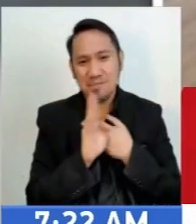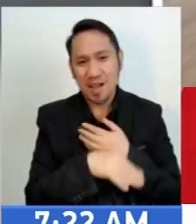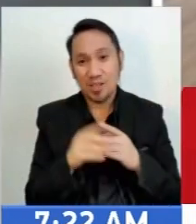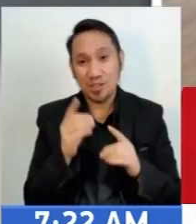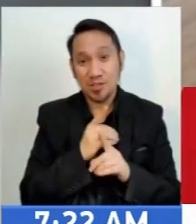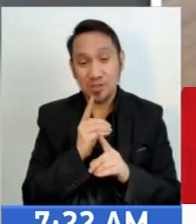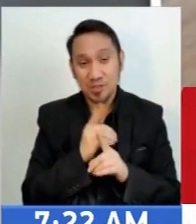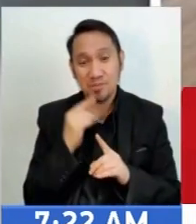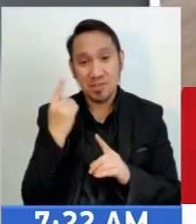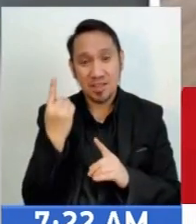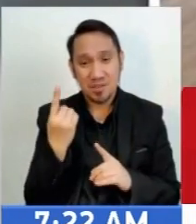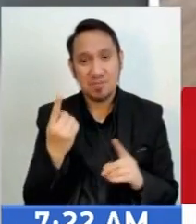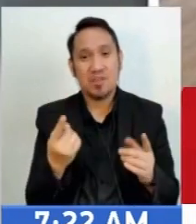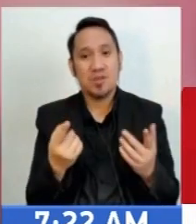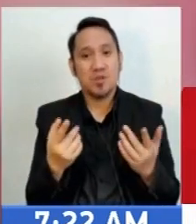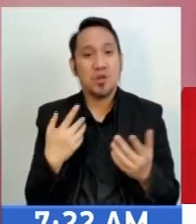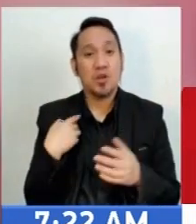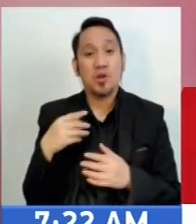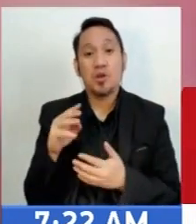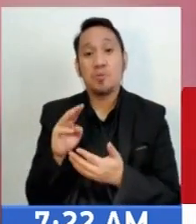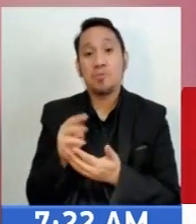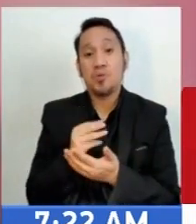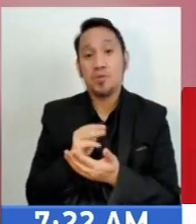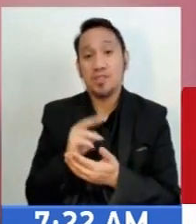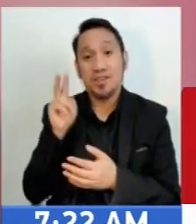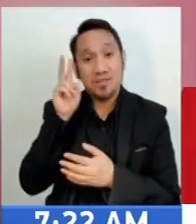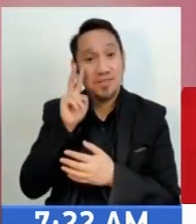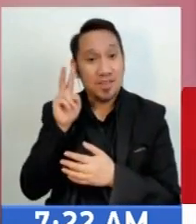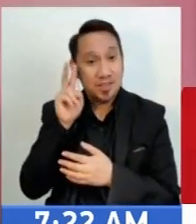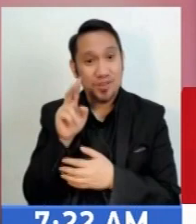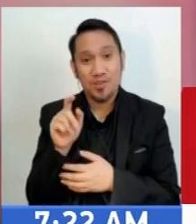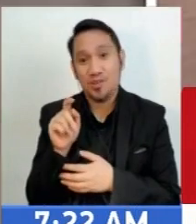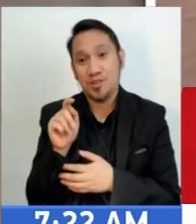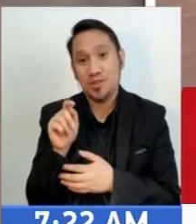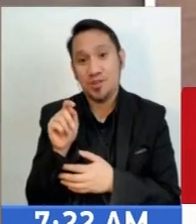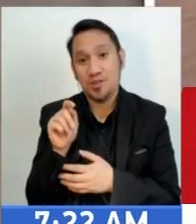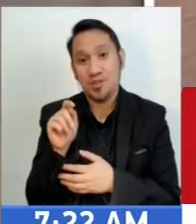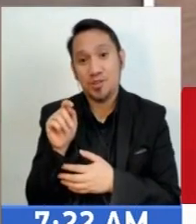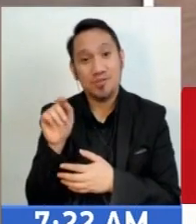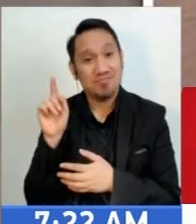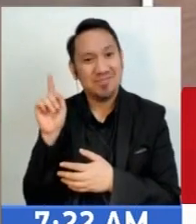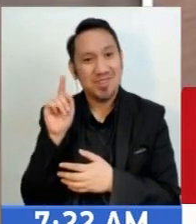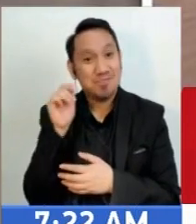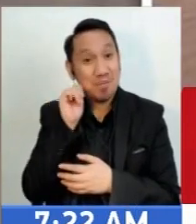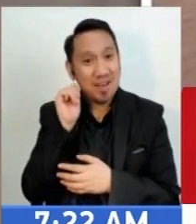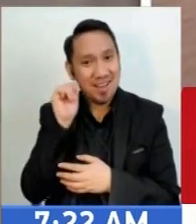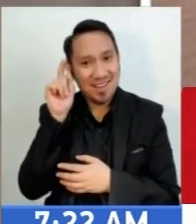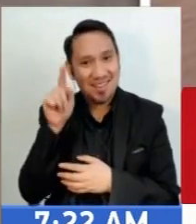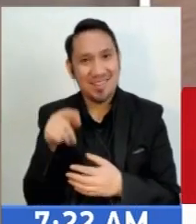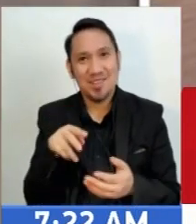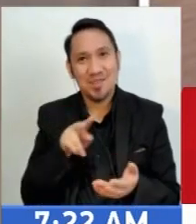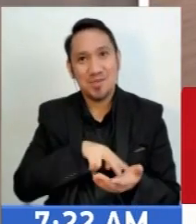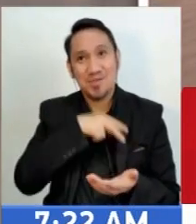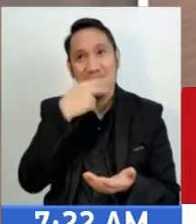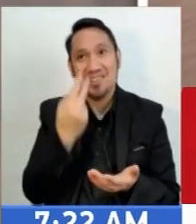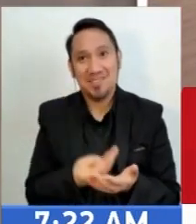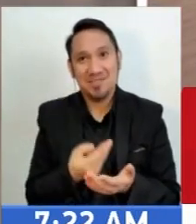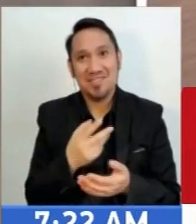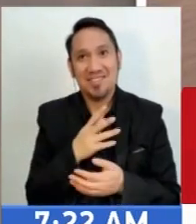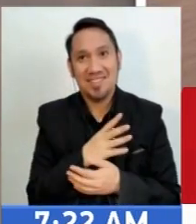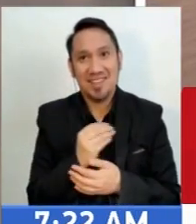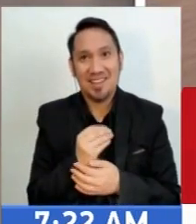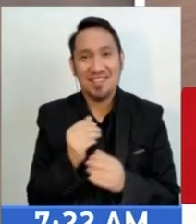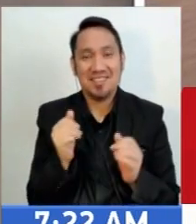sa music video ng vault track ni Taylor Swift na I Can See You. Tindi ng tumbling ni Taylor. Medyo ah. Galing. Kasama rin. No.